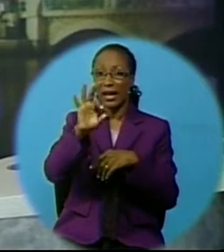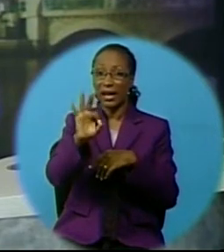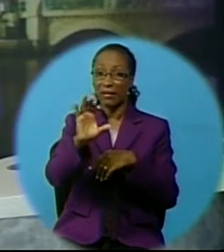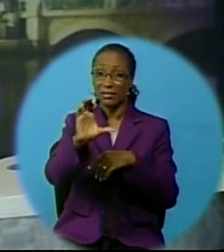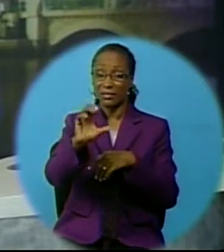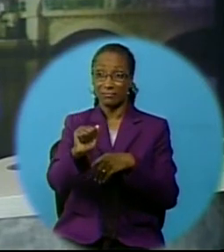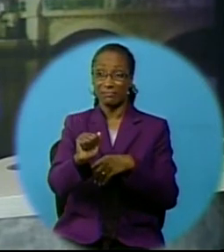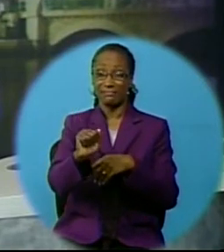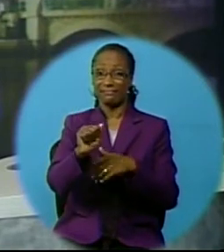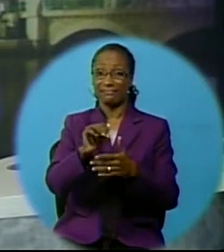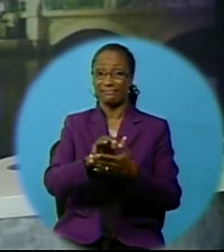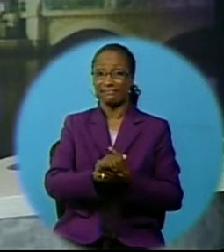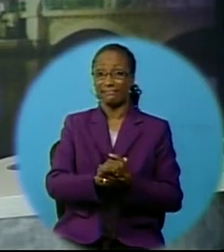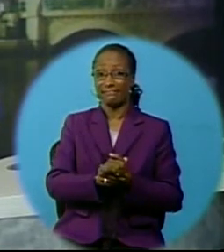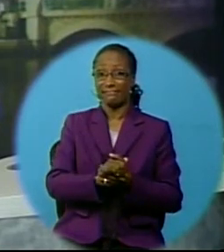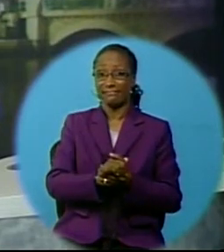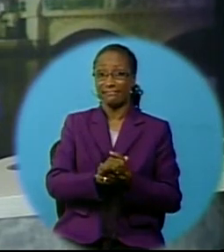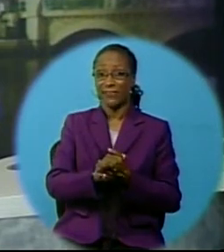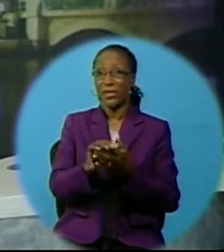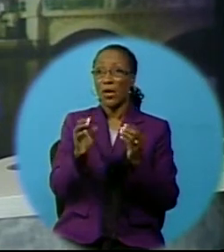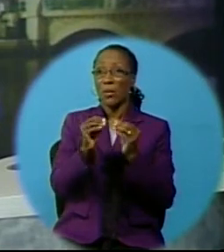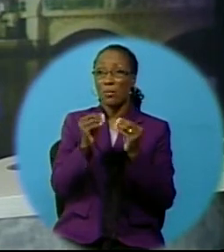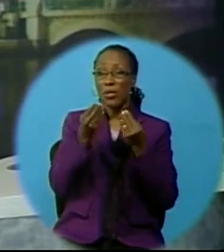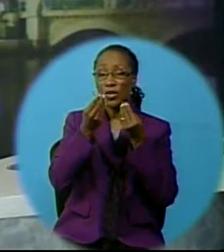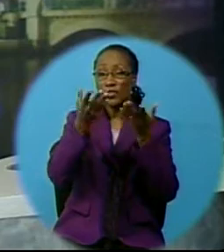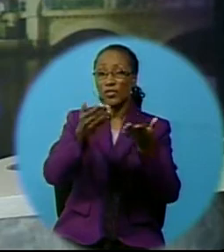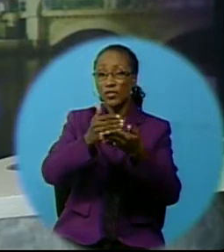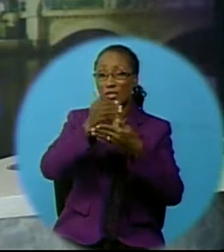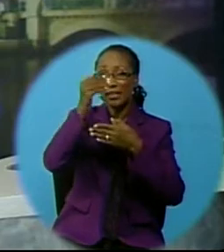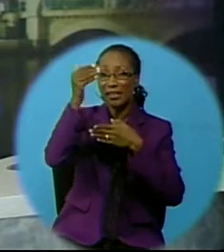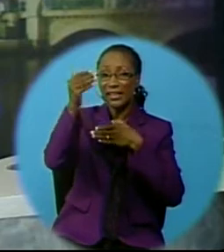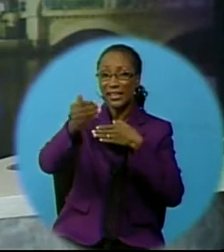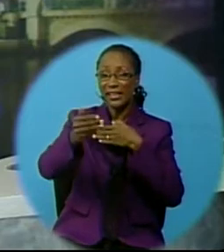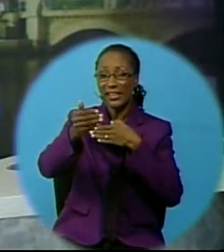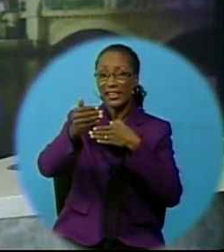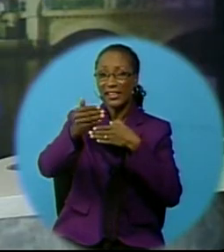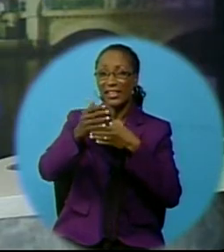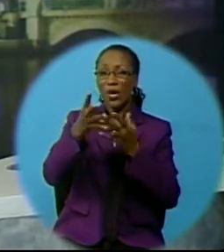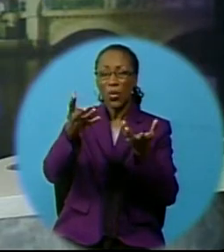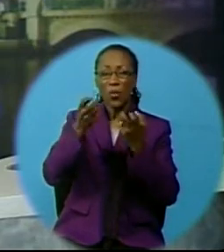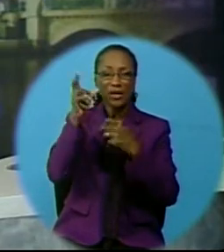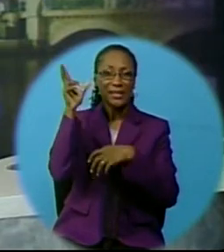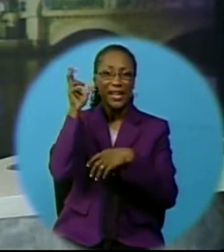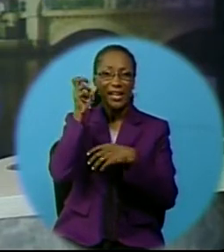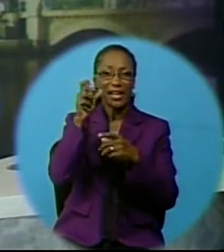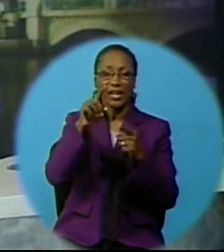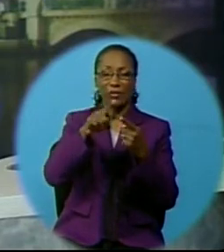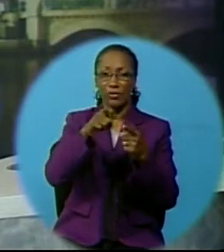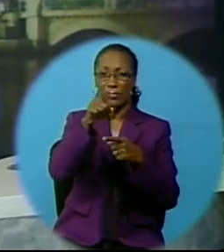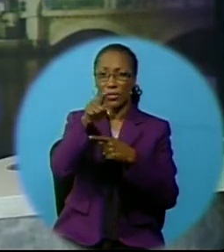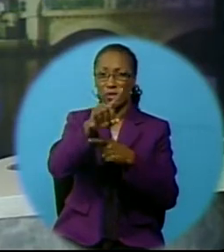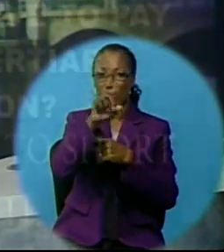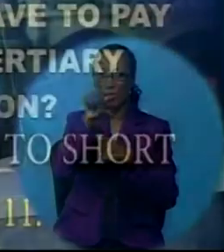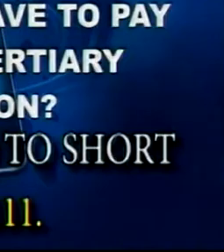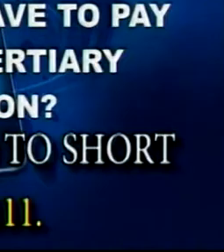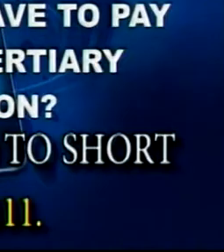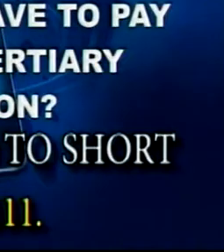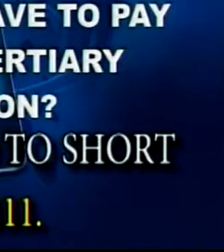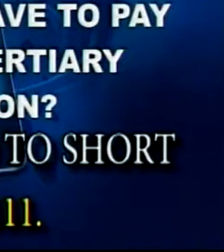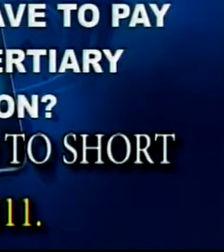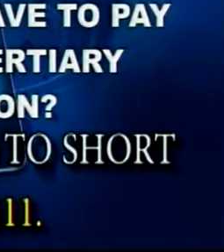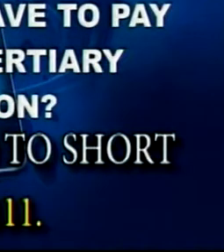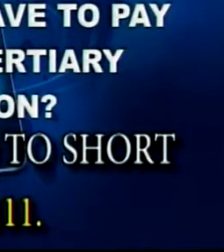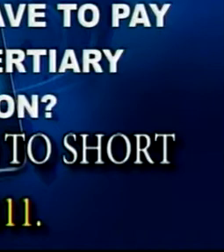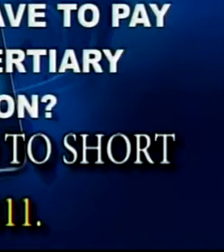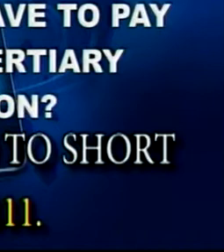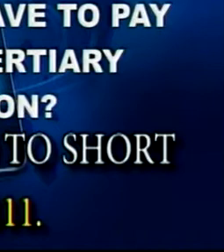Creative Arts. We'll have more news ahead in just a moment, but first we want to hear from you on this question. Do you believe Barbadians